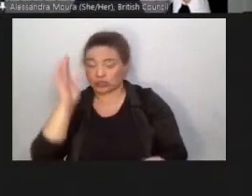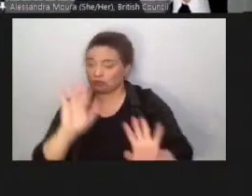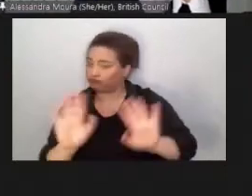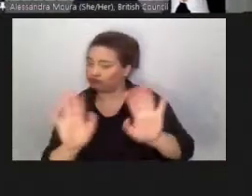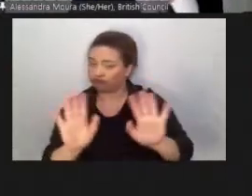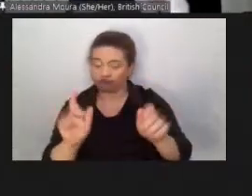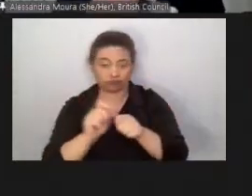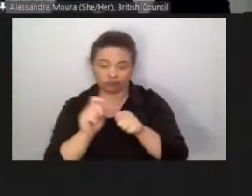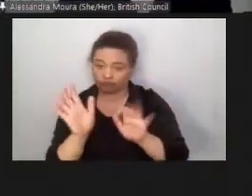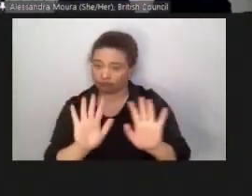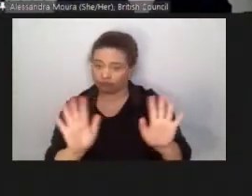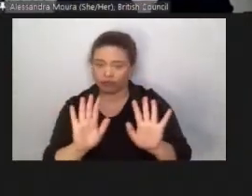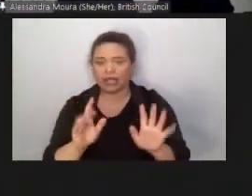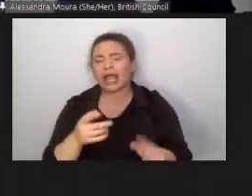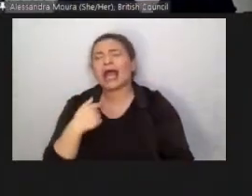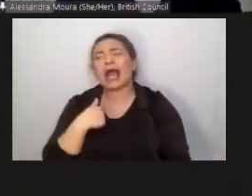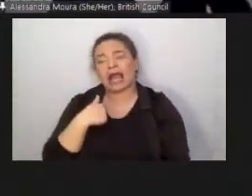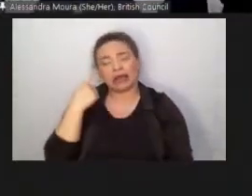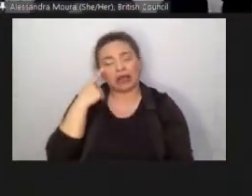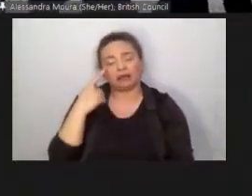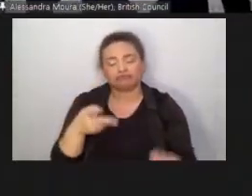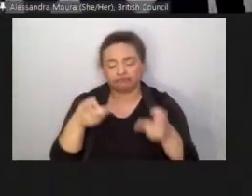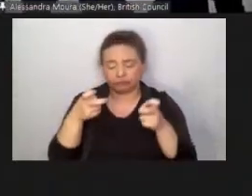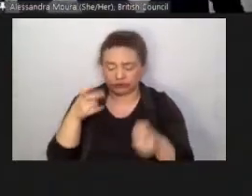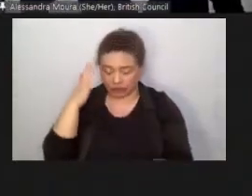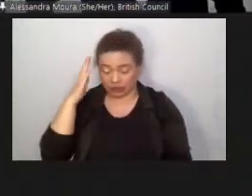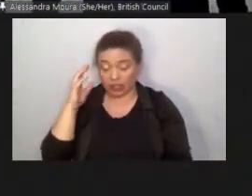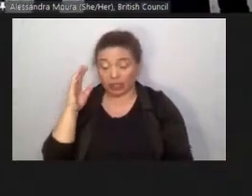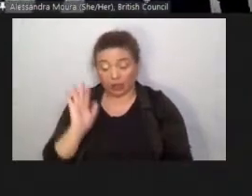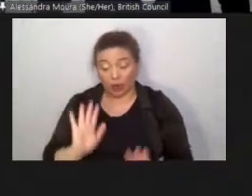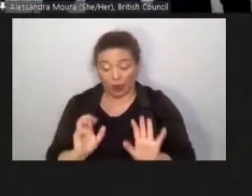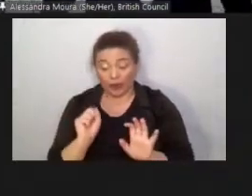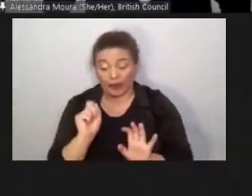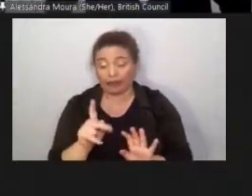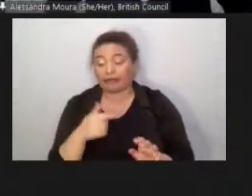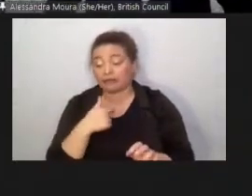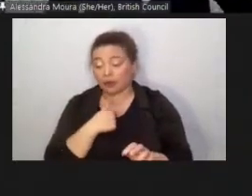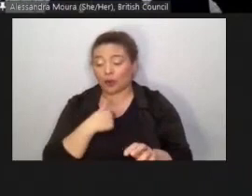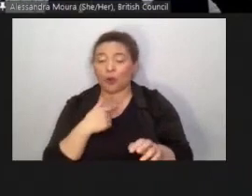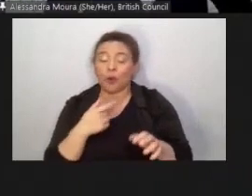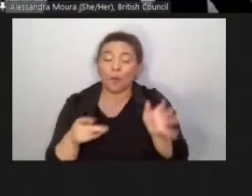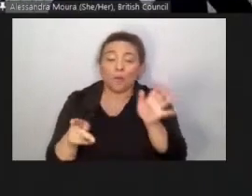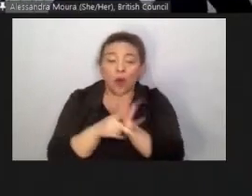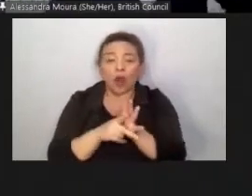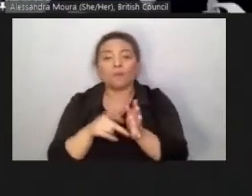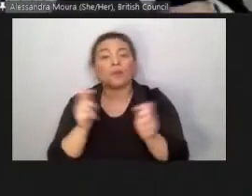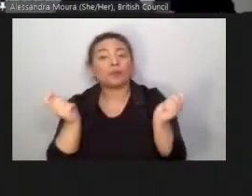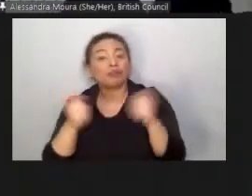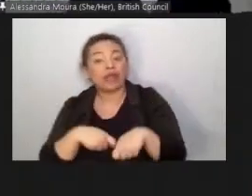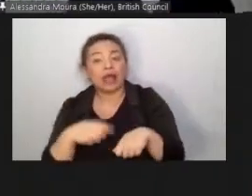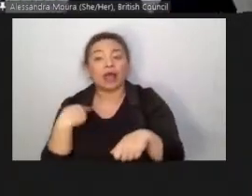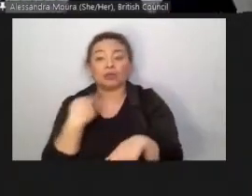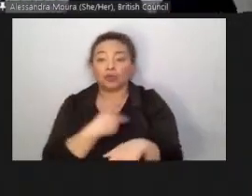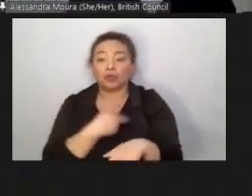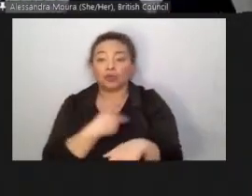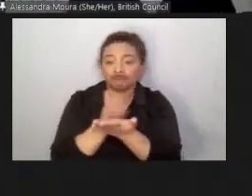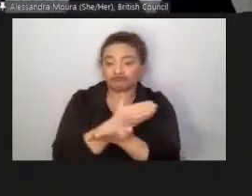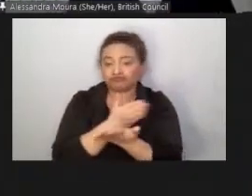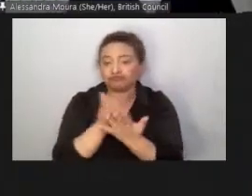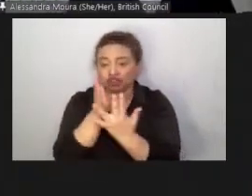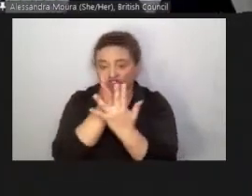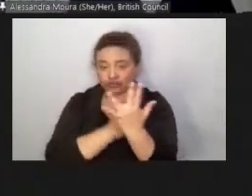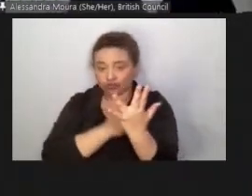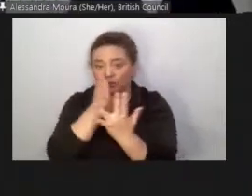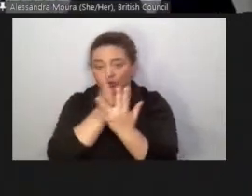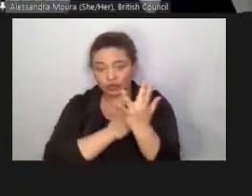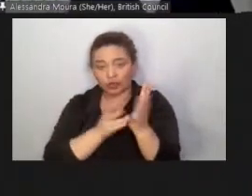this circle is that we've divided up, as Alessandra's probably said, into 12